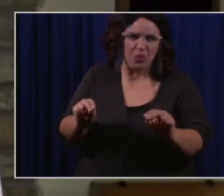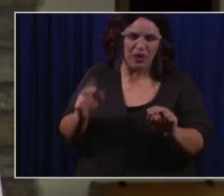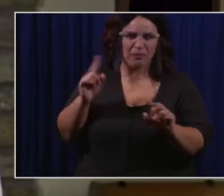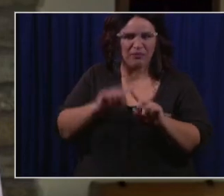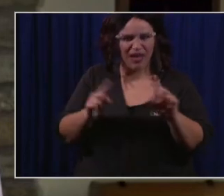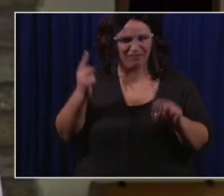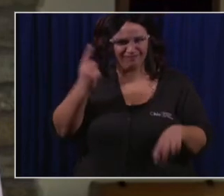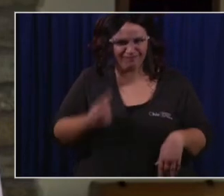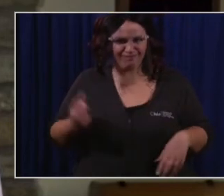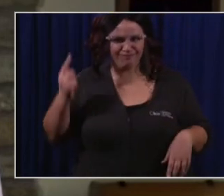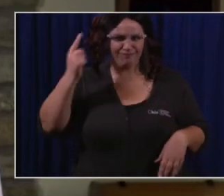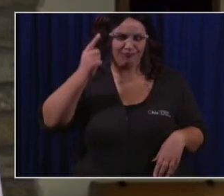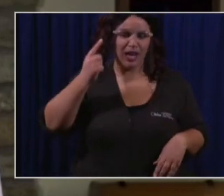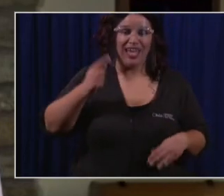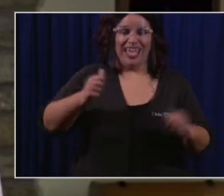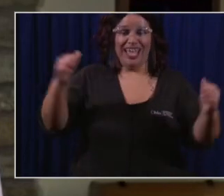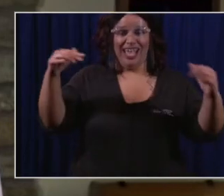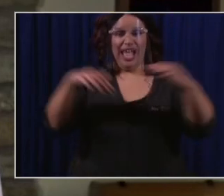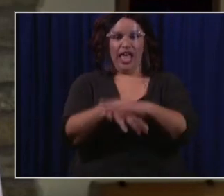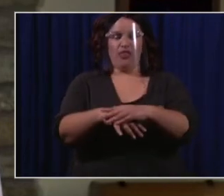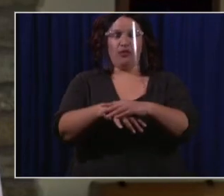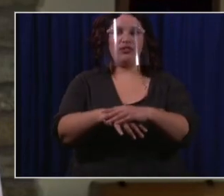banning gatherings soon?